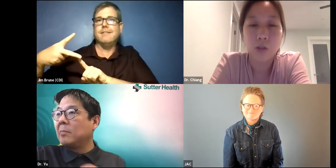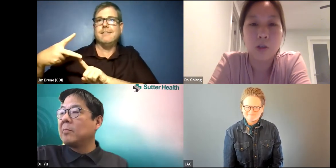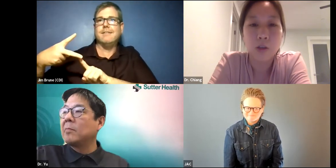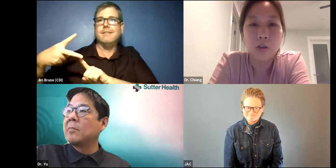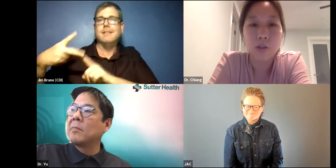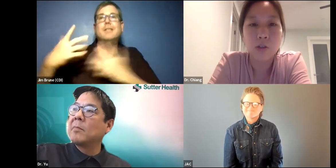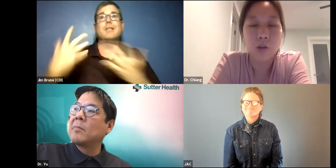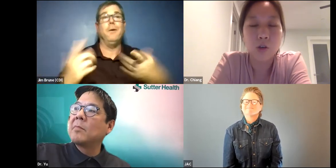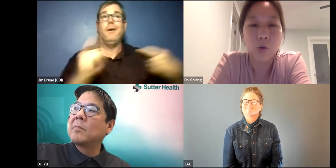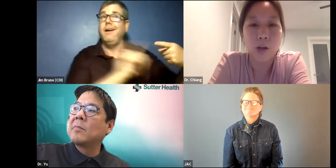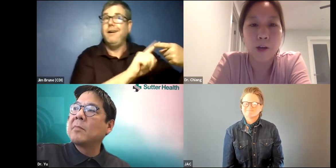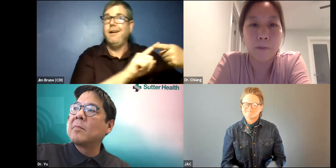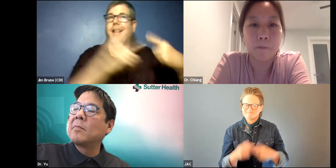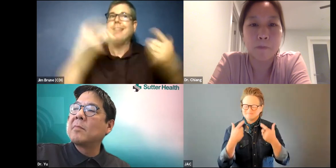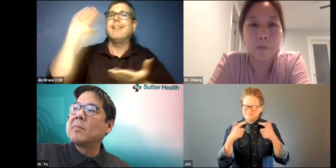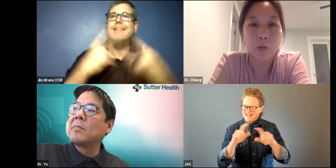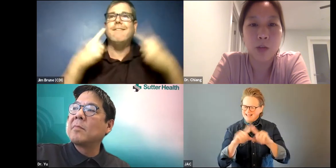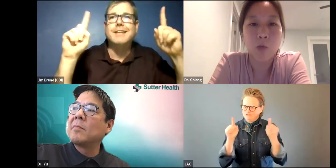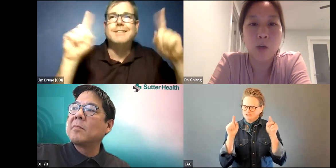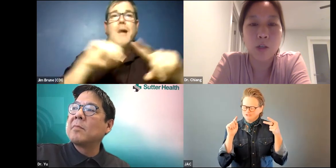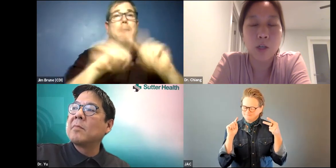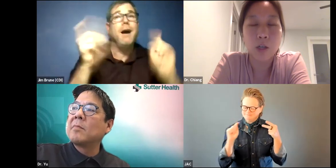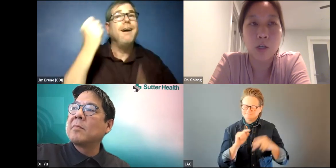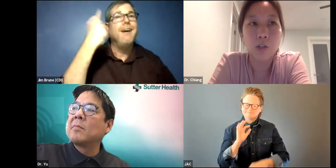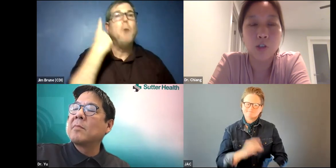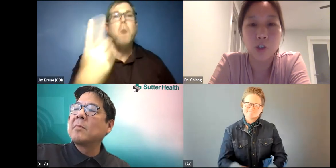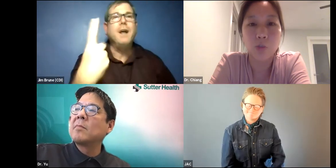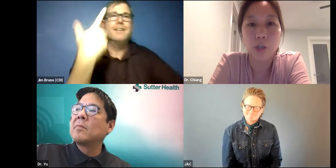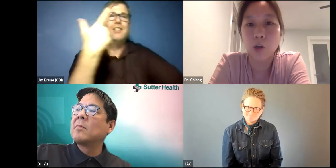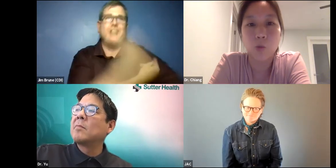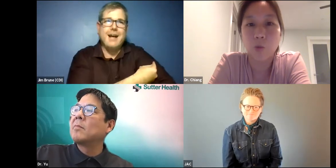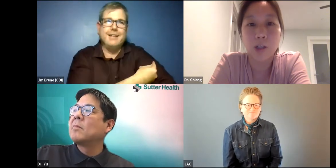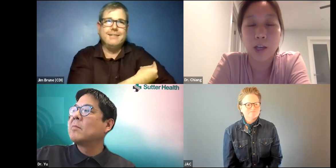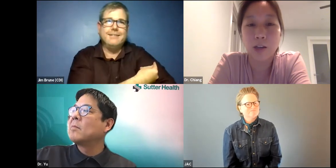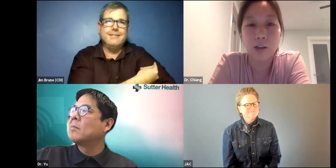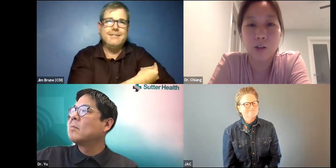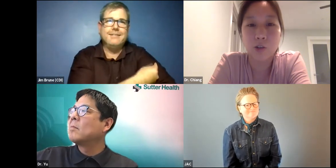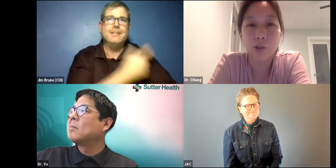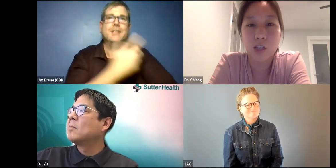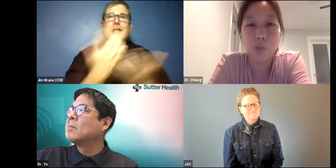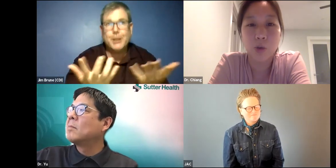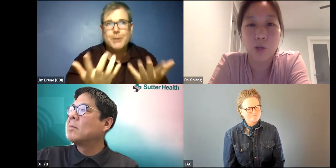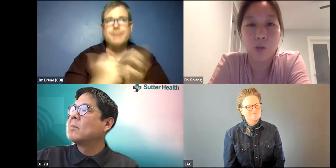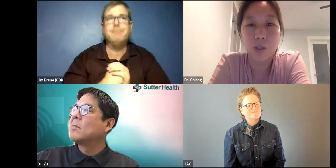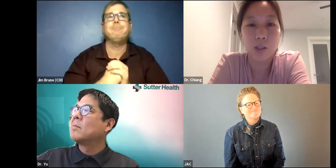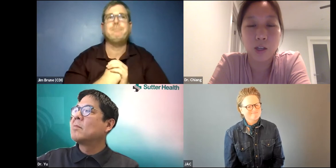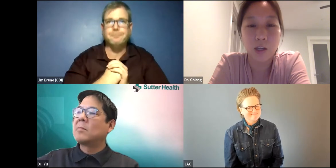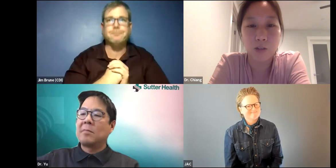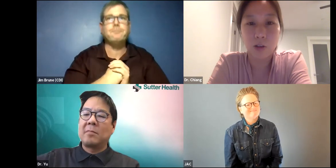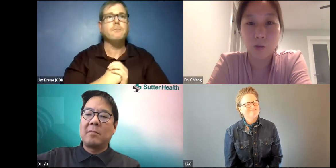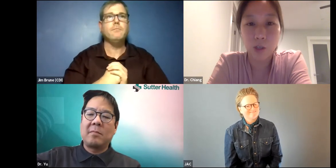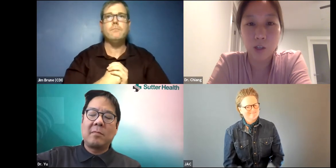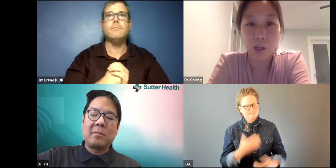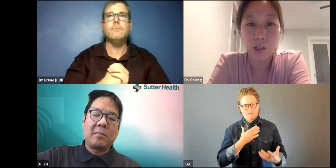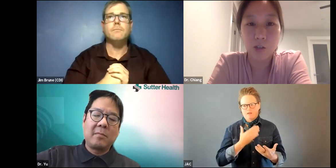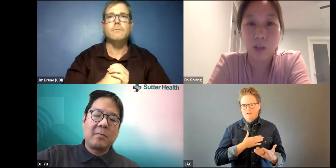dose. So, that one should be, again, to Ed's point, we think that